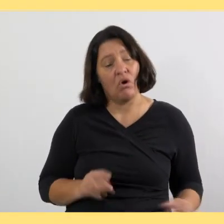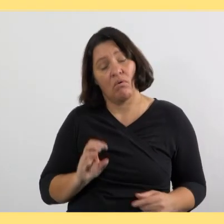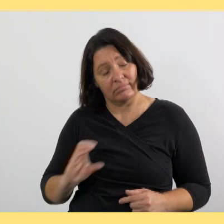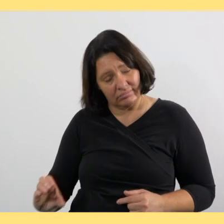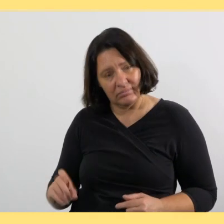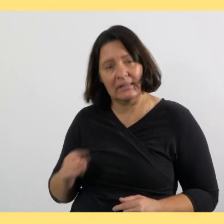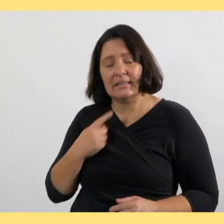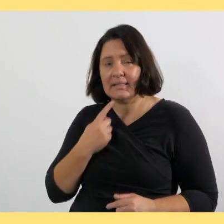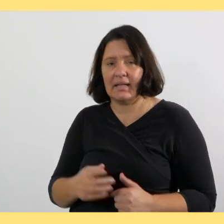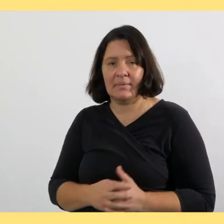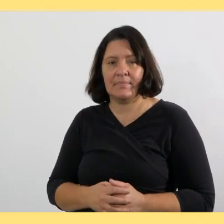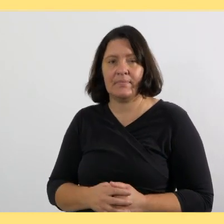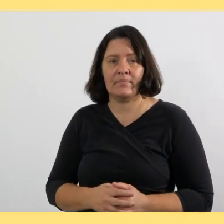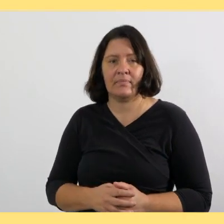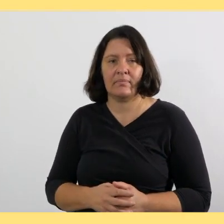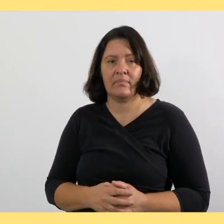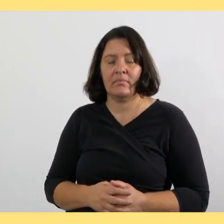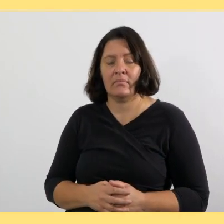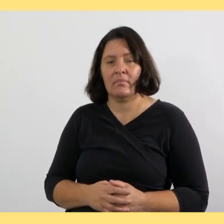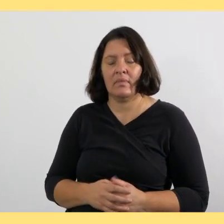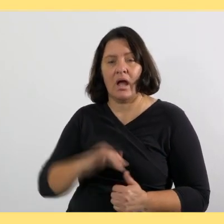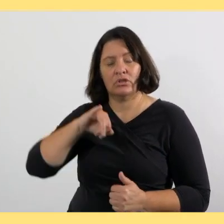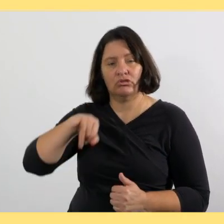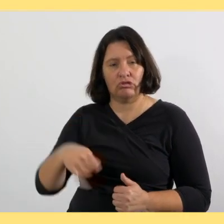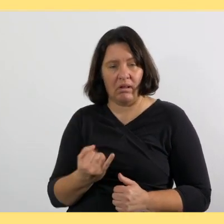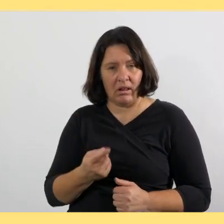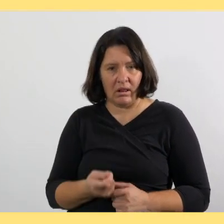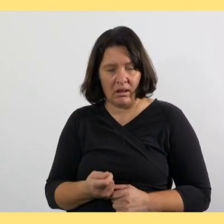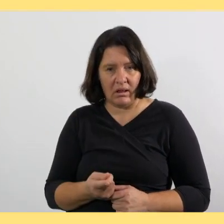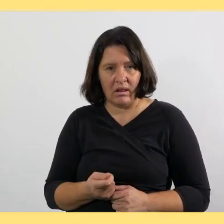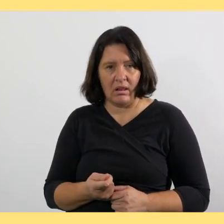side and I'll now say journal